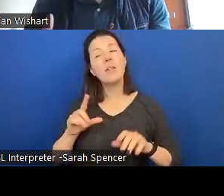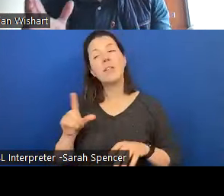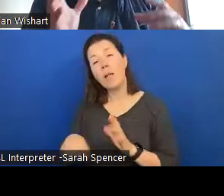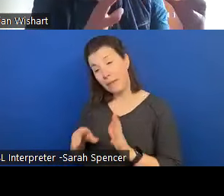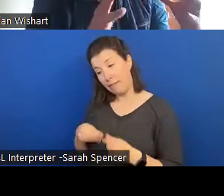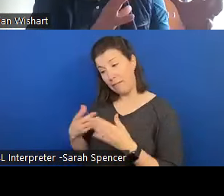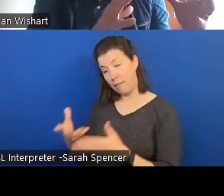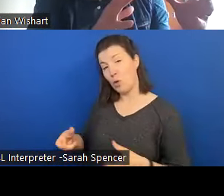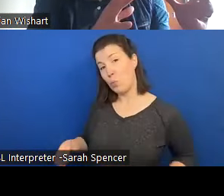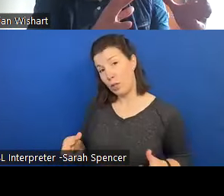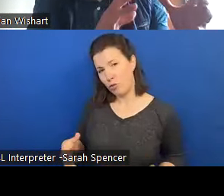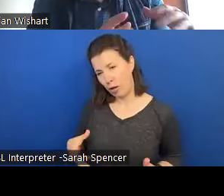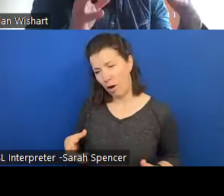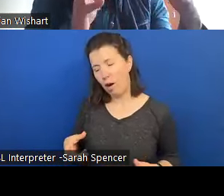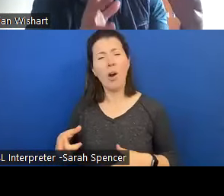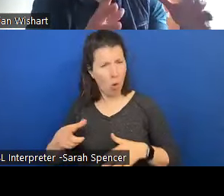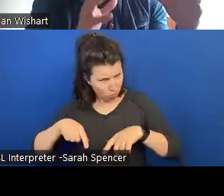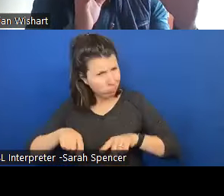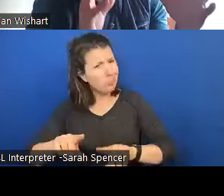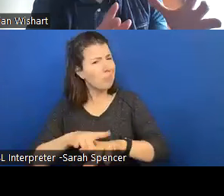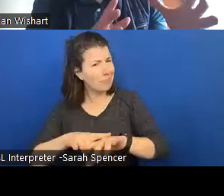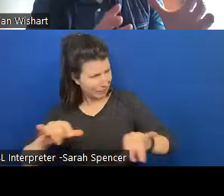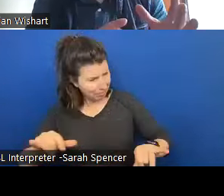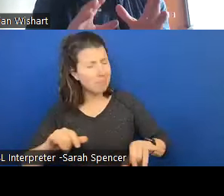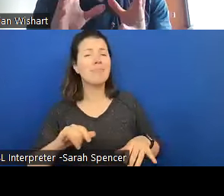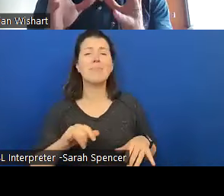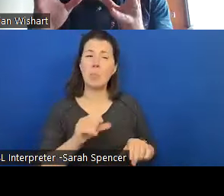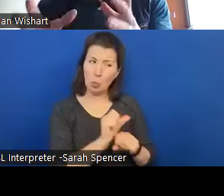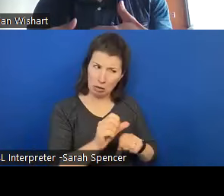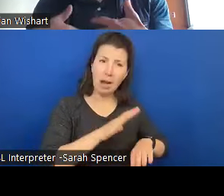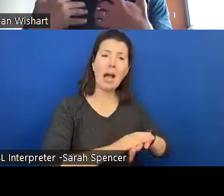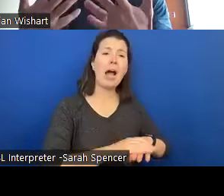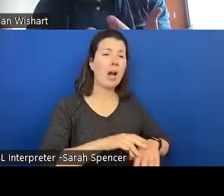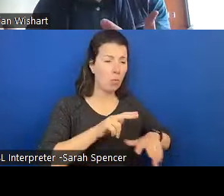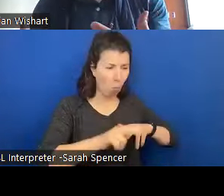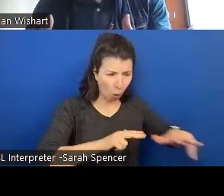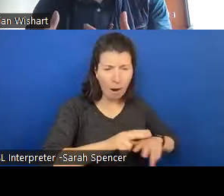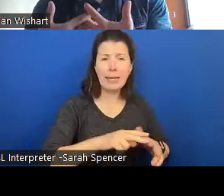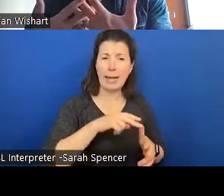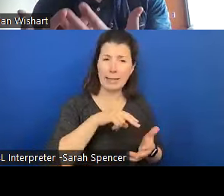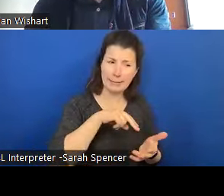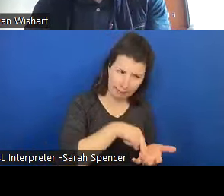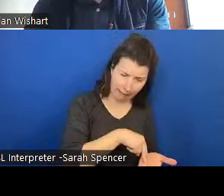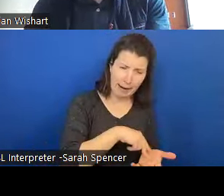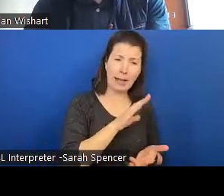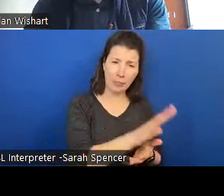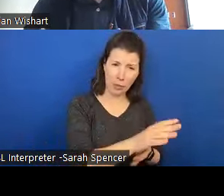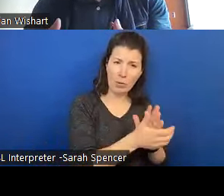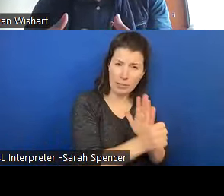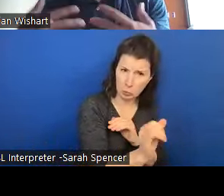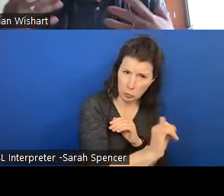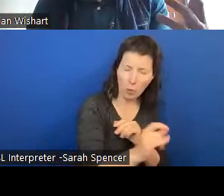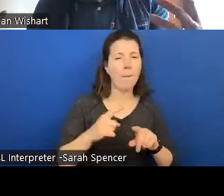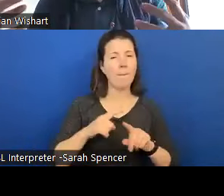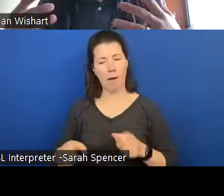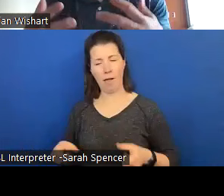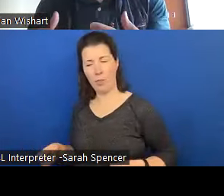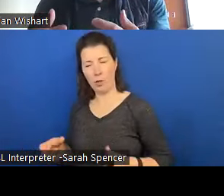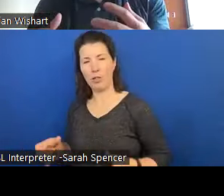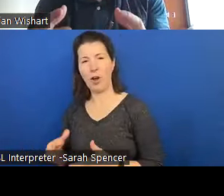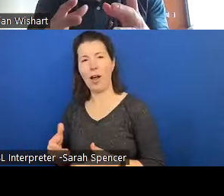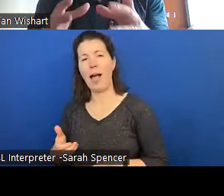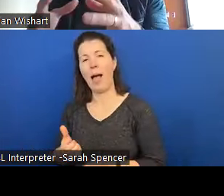own while still working on learning how to walk or stand and that sort, can give them that social component, can help them develop sort of that whole